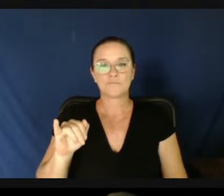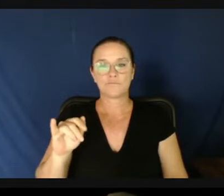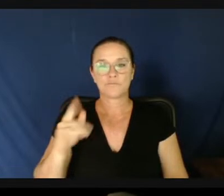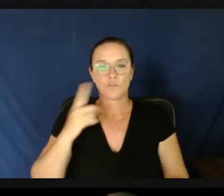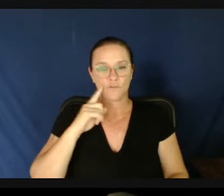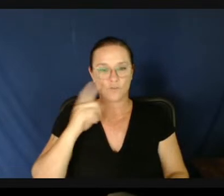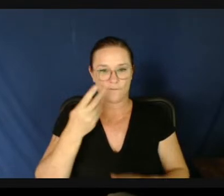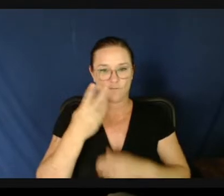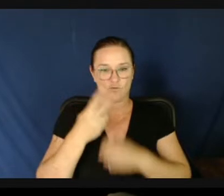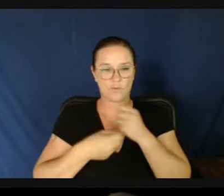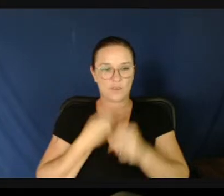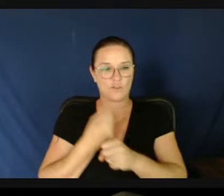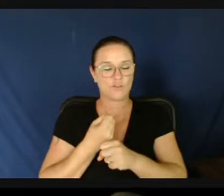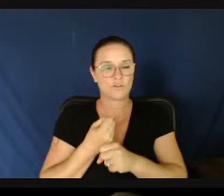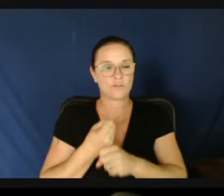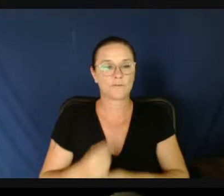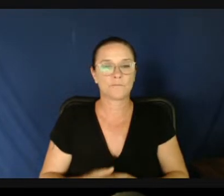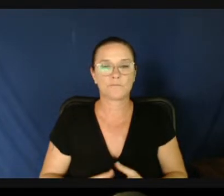been